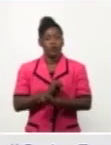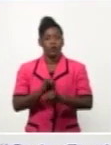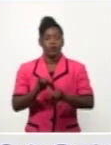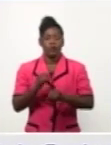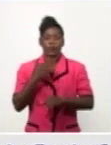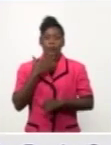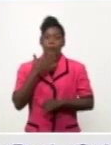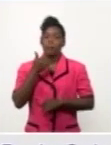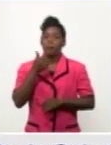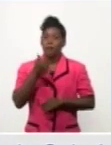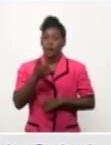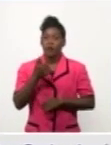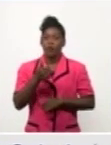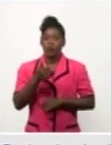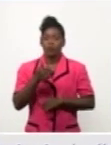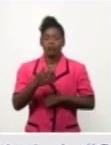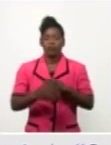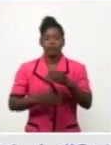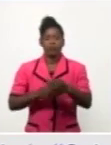good news.